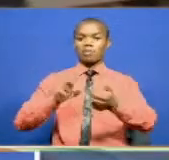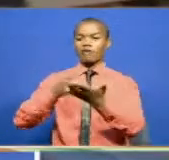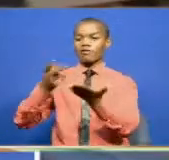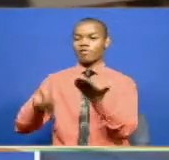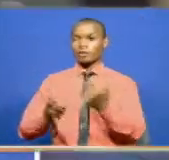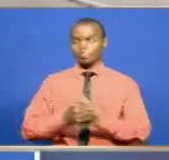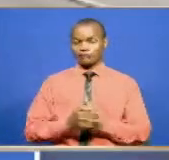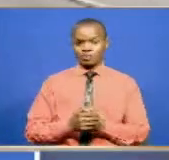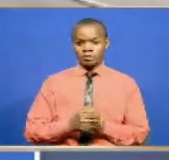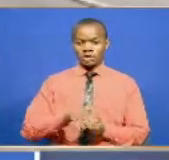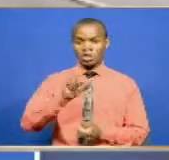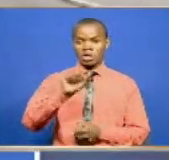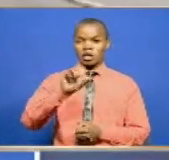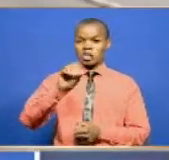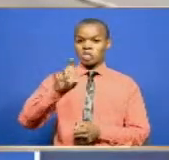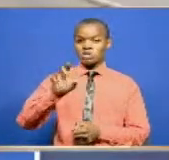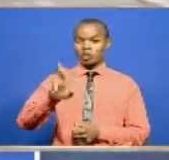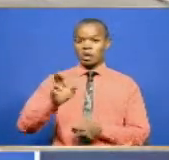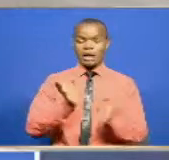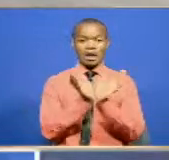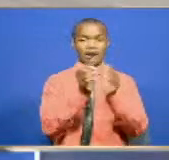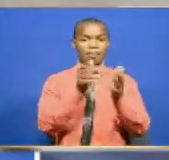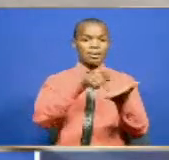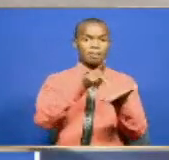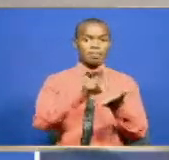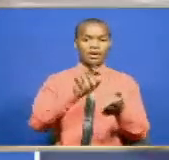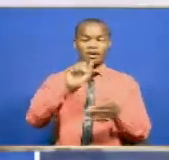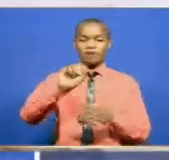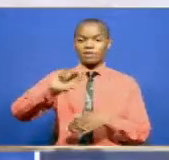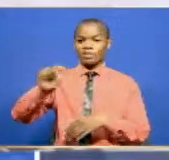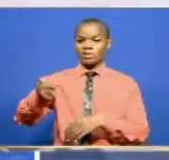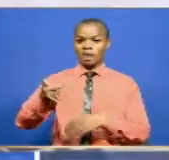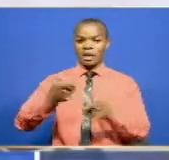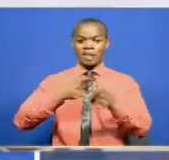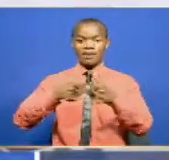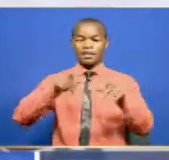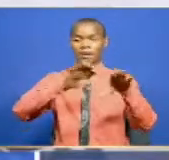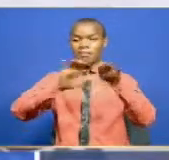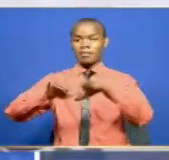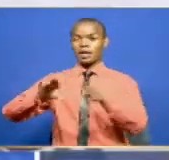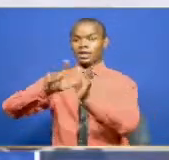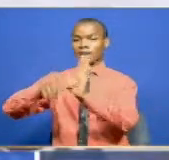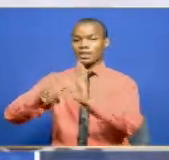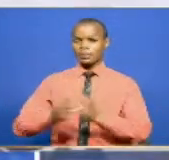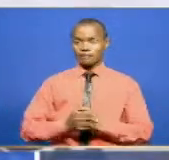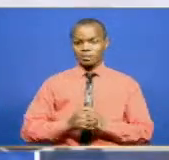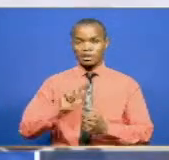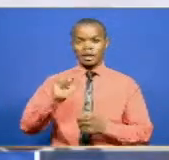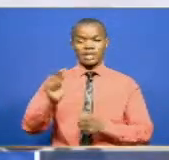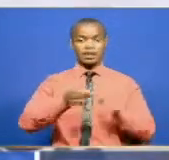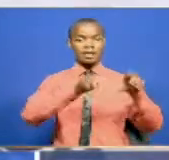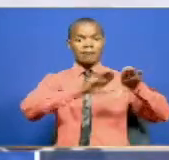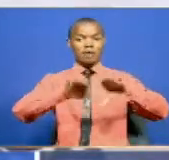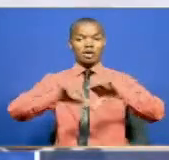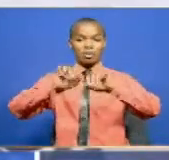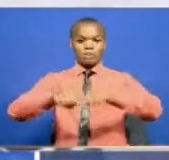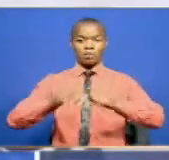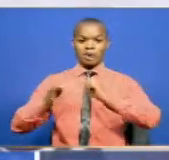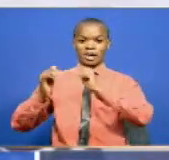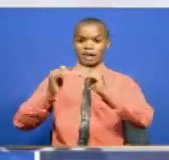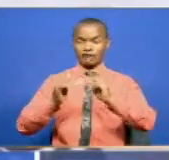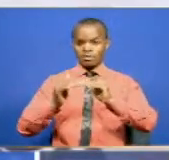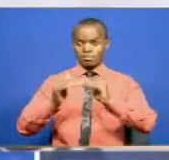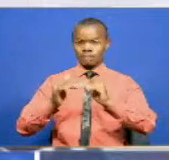pay 5,000 shillings for any product model brought into the market. Product coming into the Kenyan market should meet the standards, so that